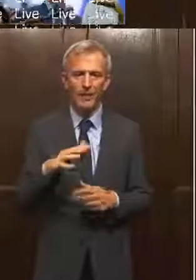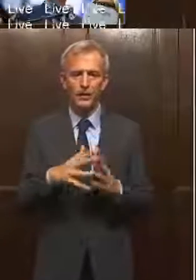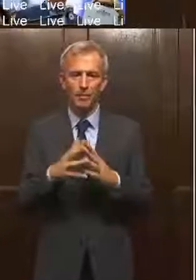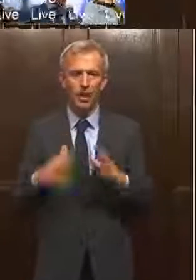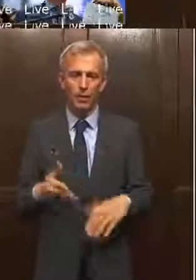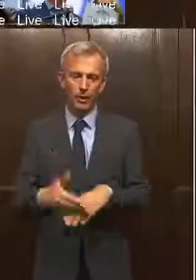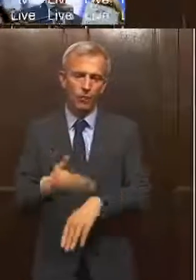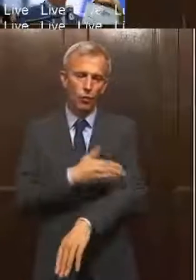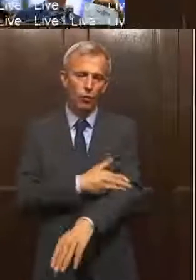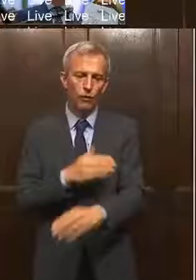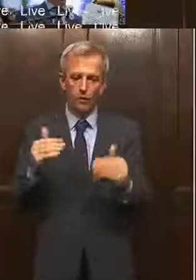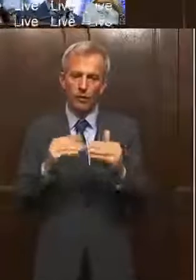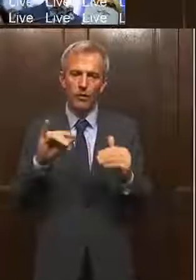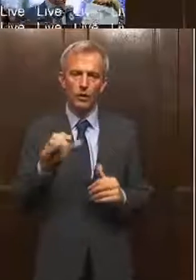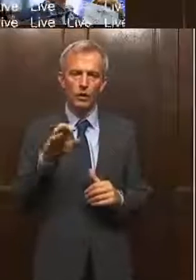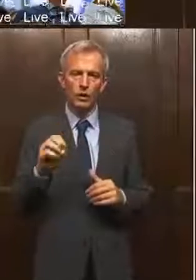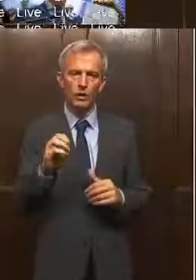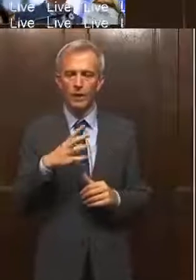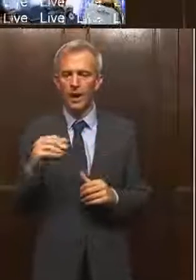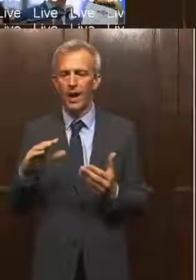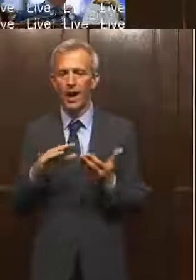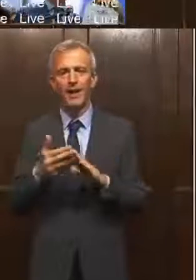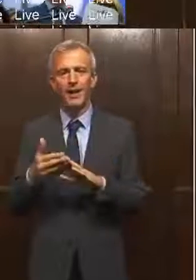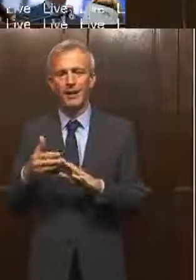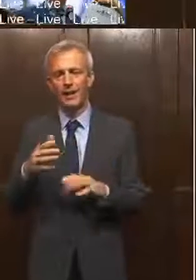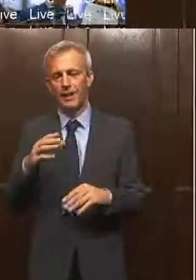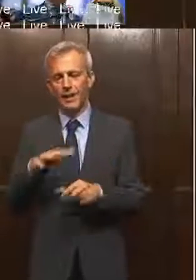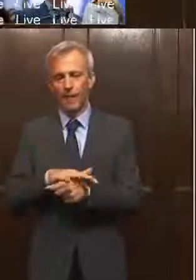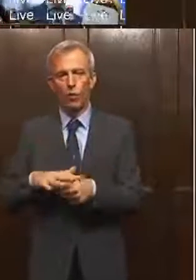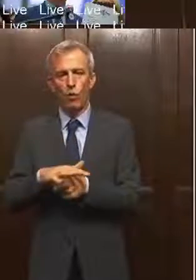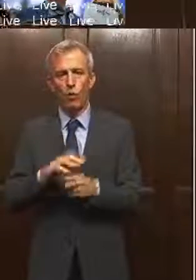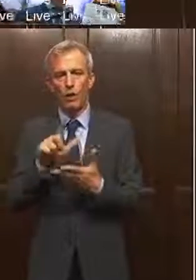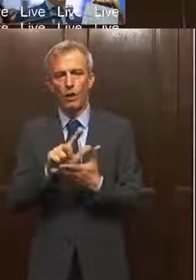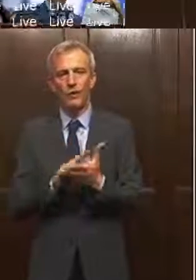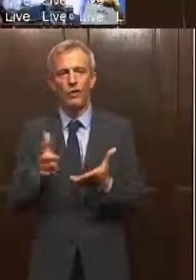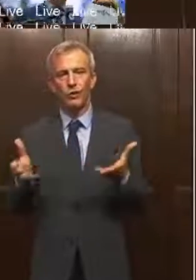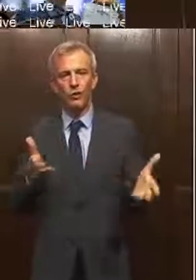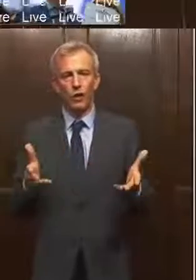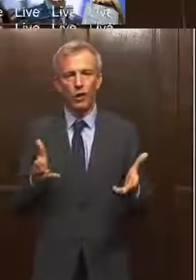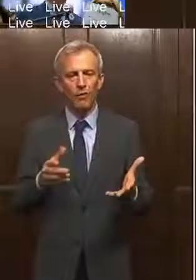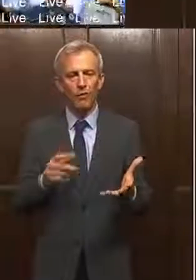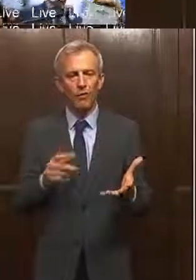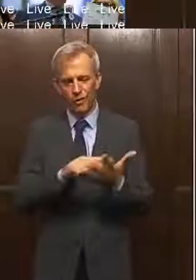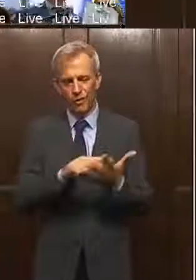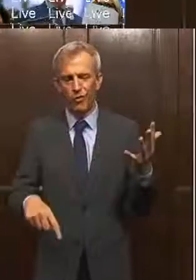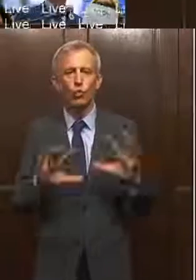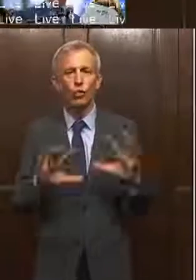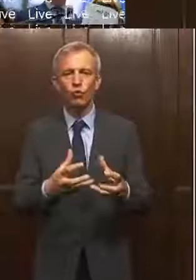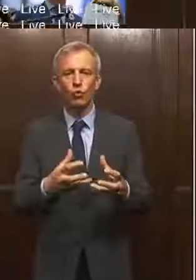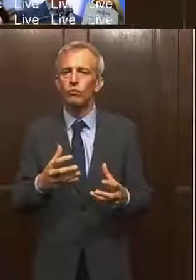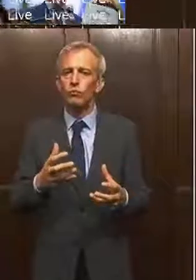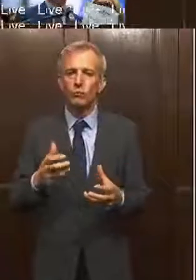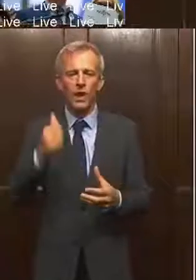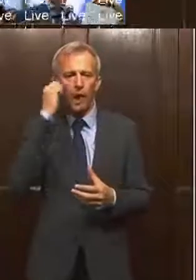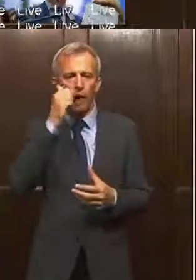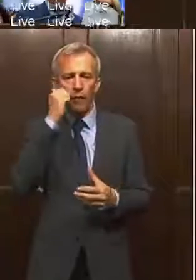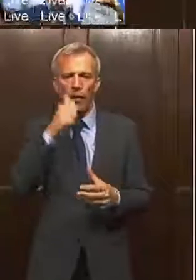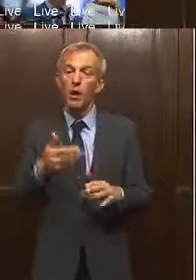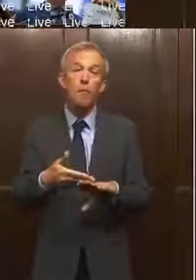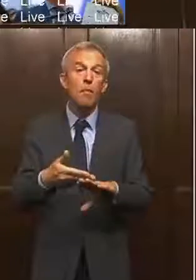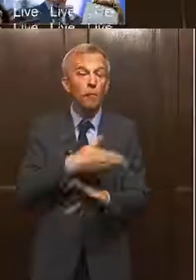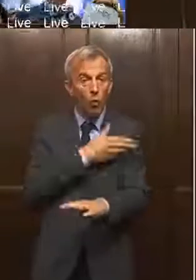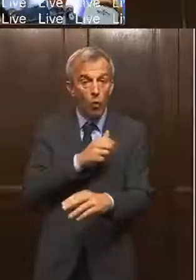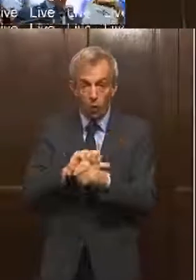Justice, and Neighborhood Legal Services, all extraordinary groups that every day, long before COVID-19, were helping